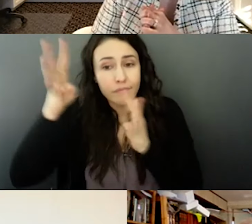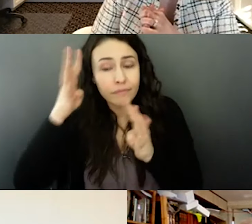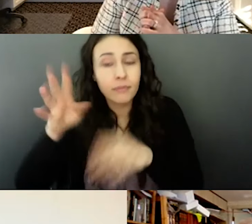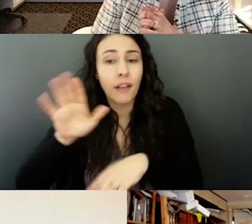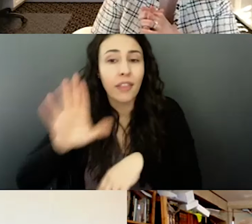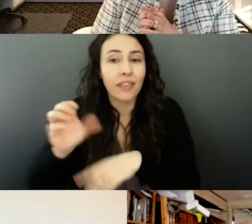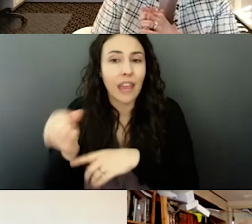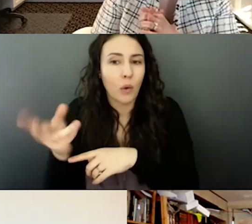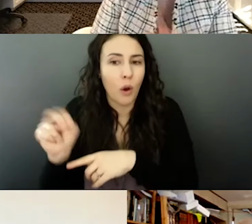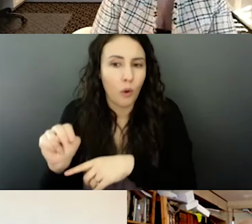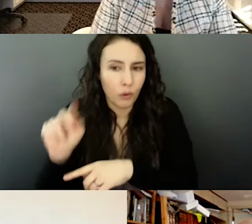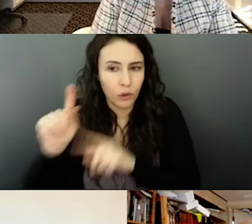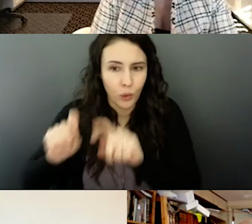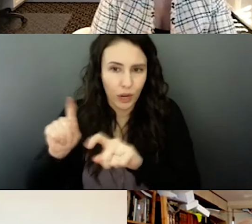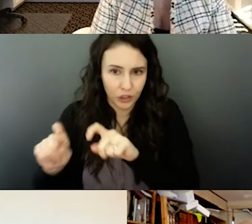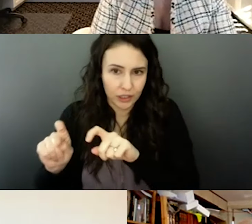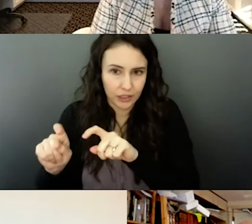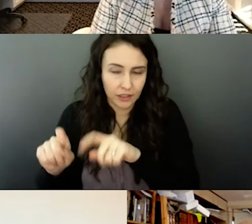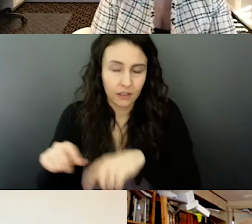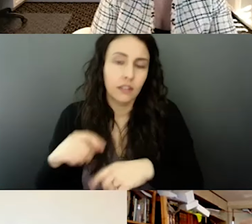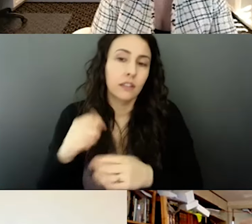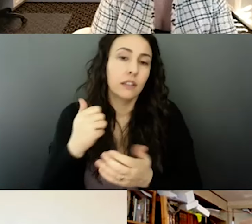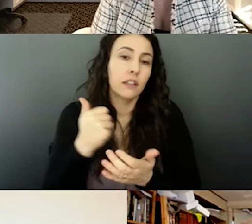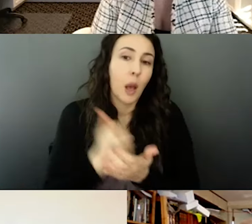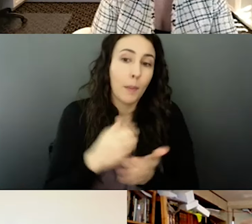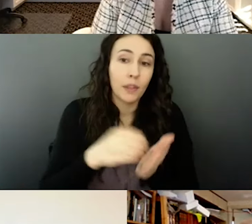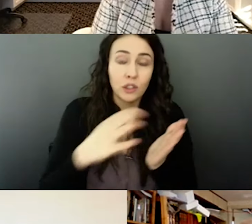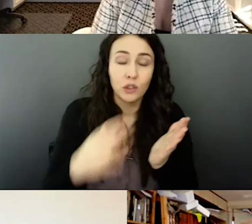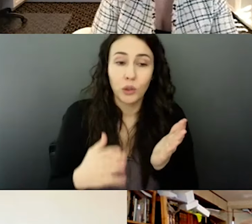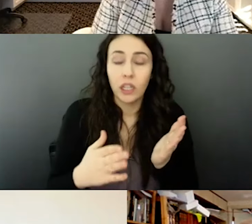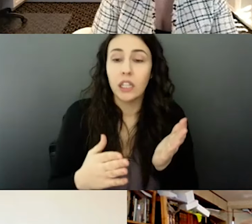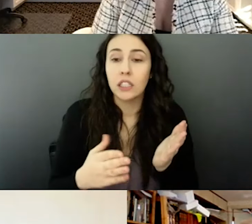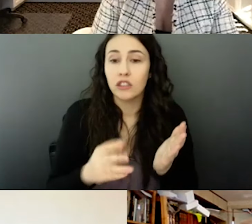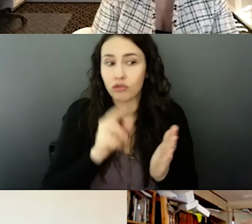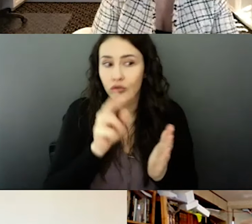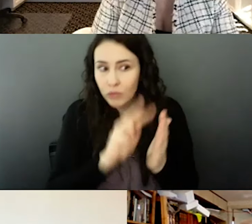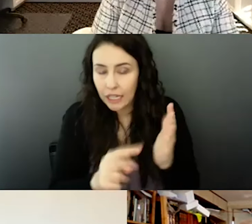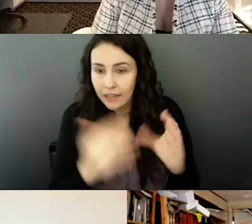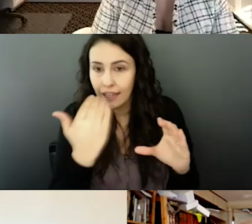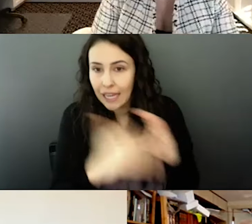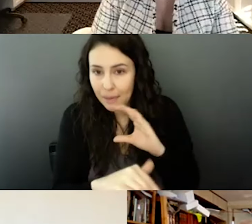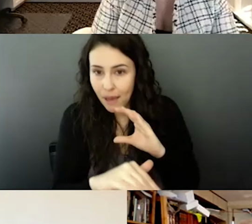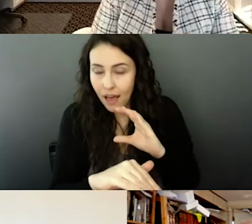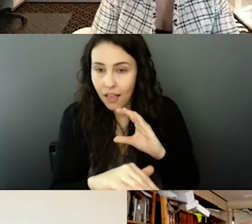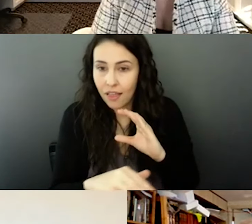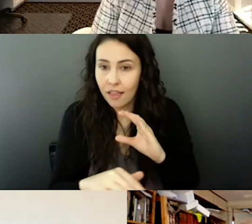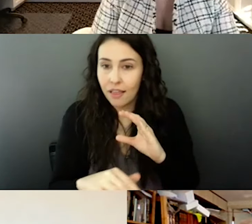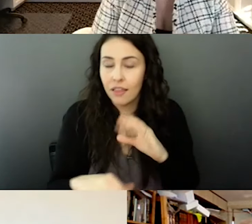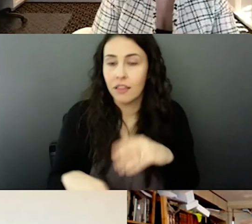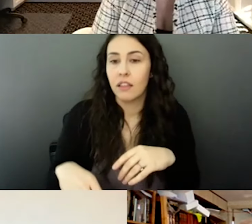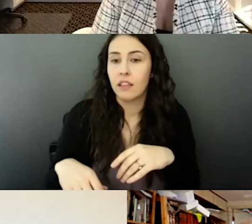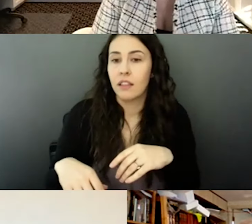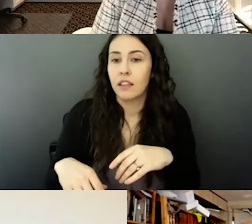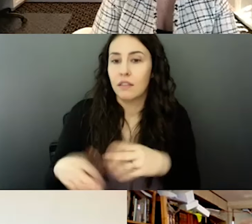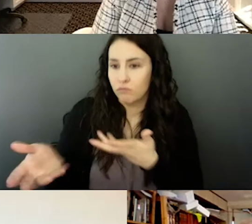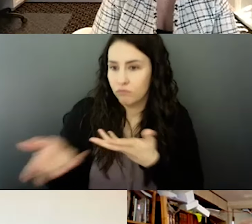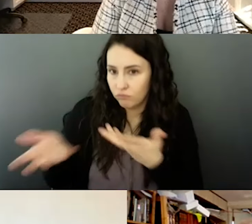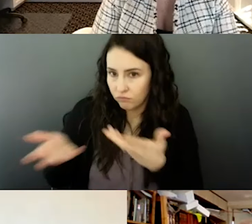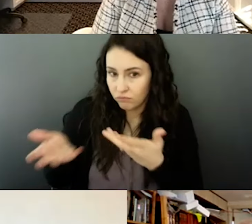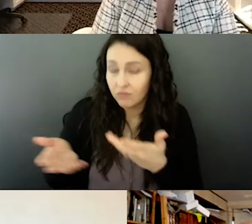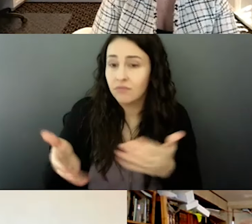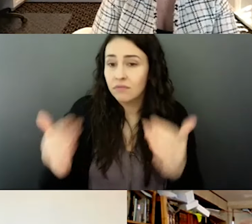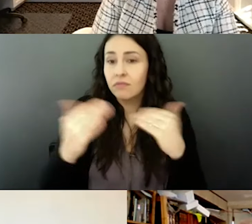help the student proofread the email. So kind of work with the student on the email And then for the final reflection,